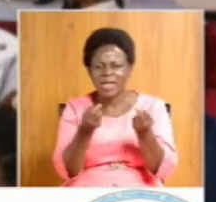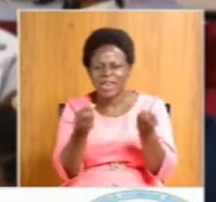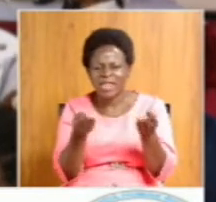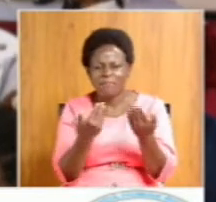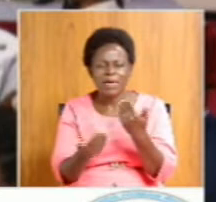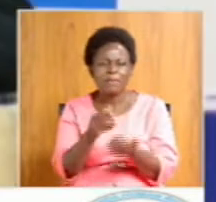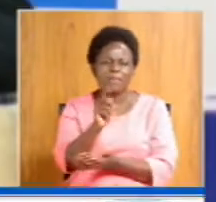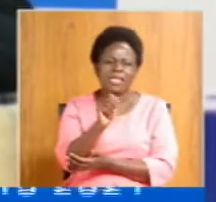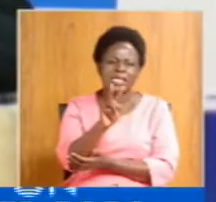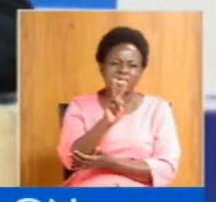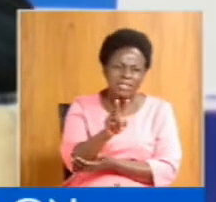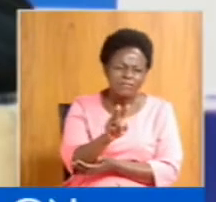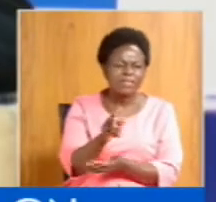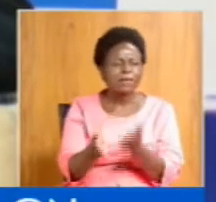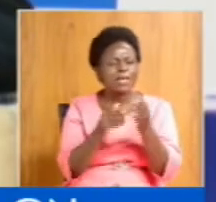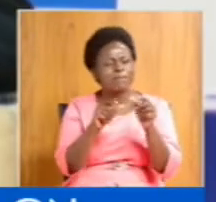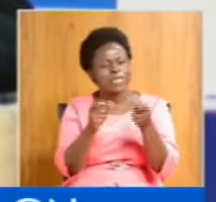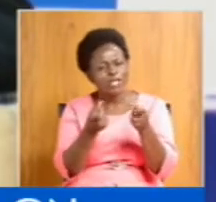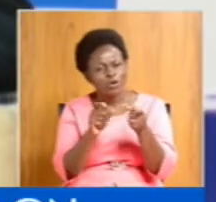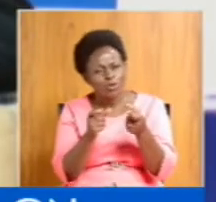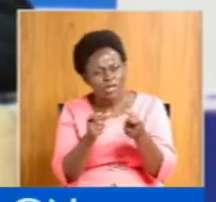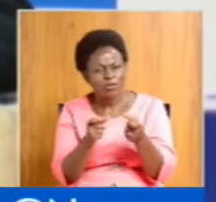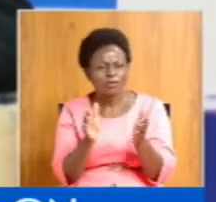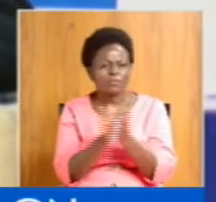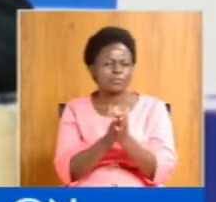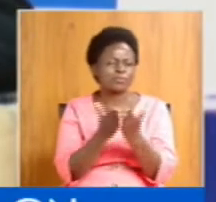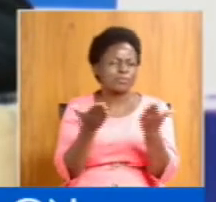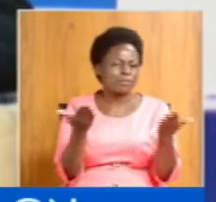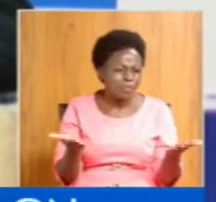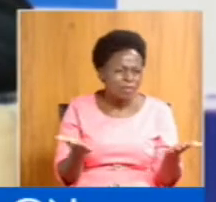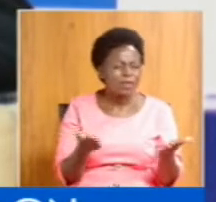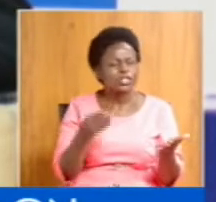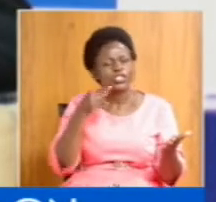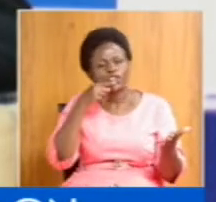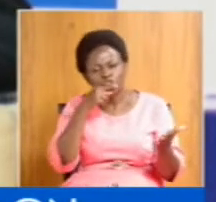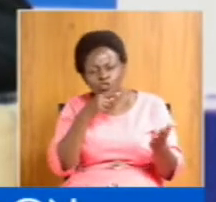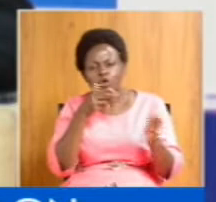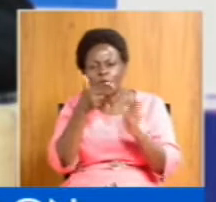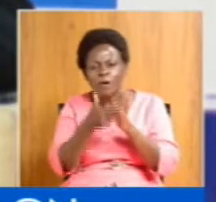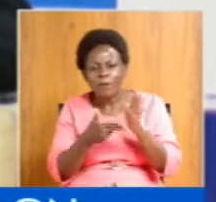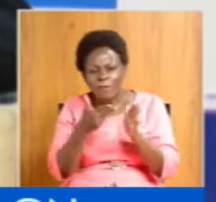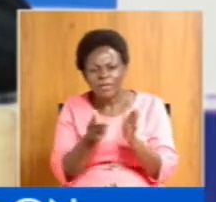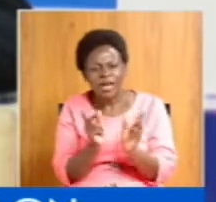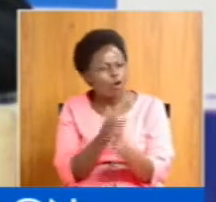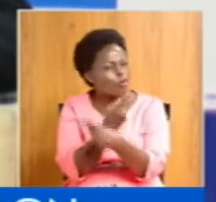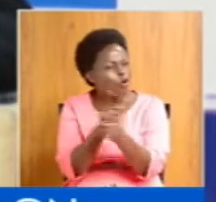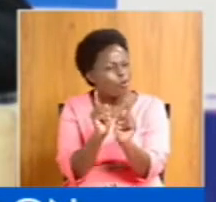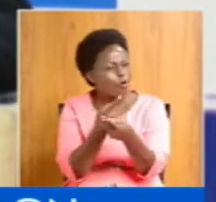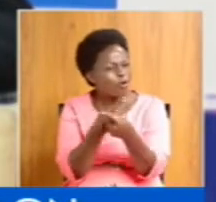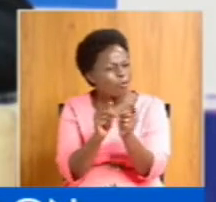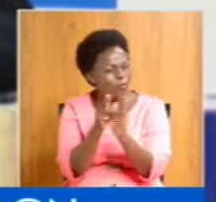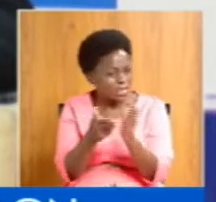they are television, whether they are radio, they are newspapers, they are social media, various platforms.